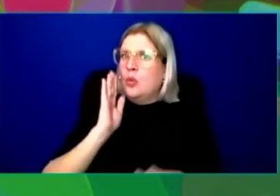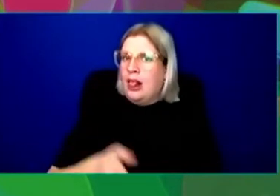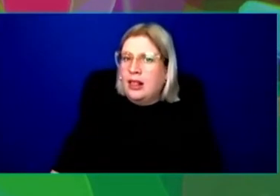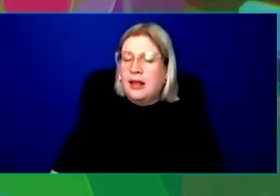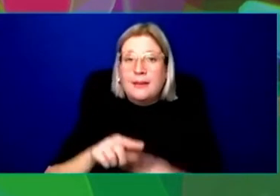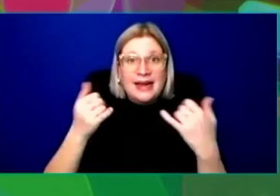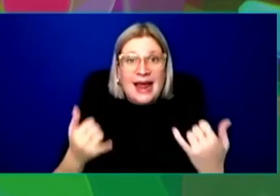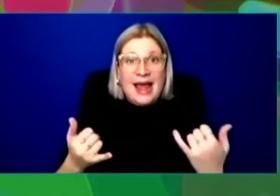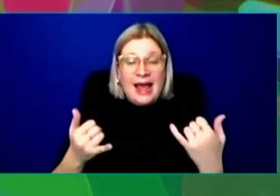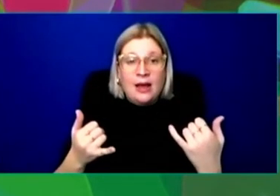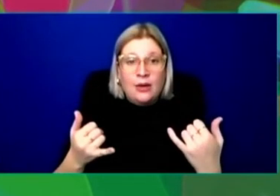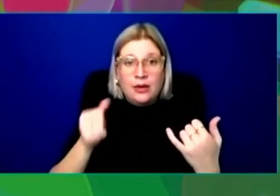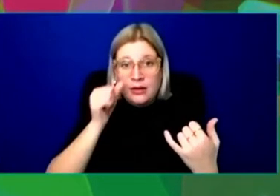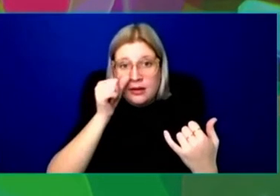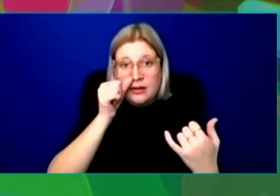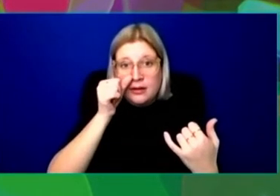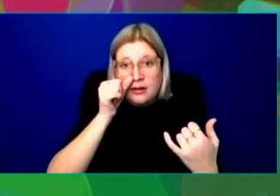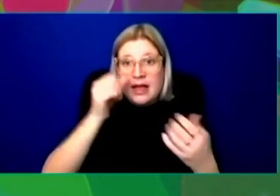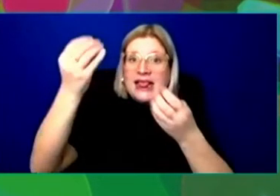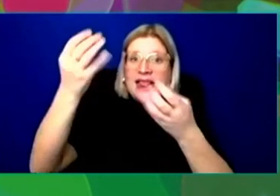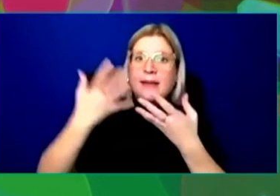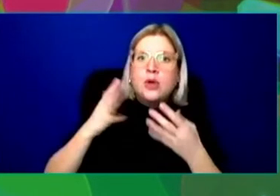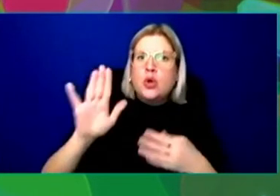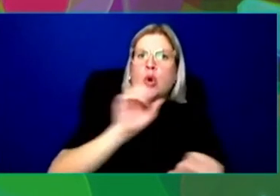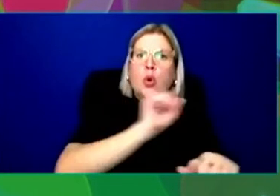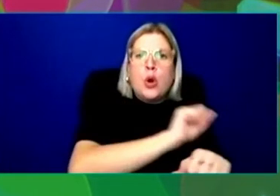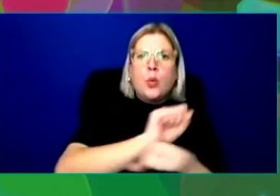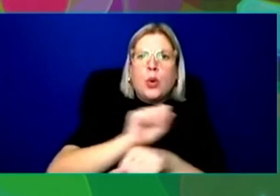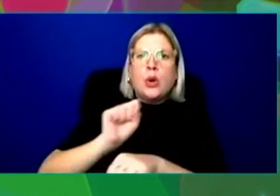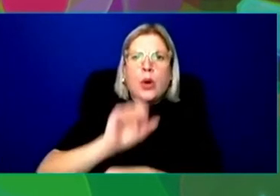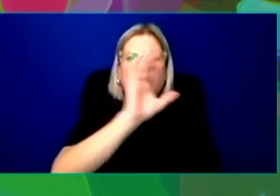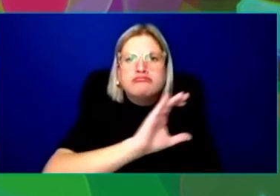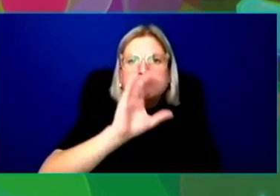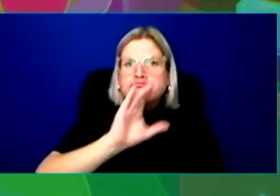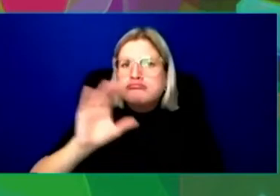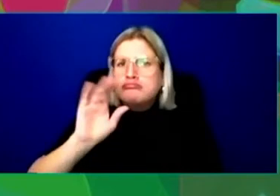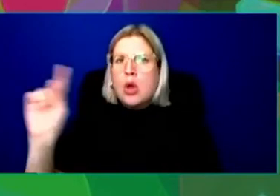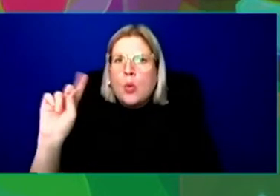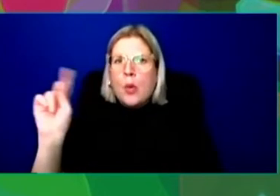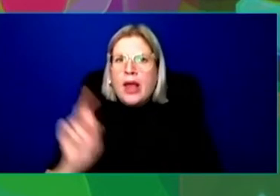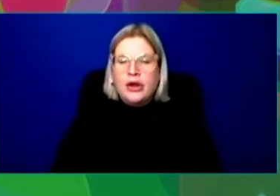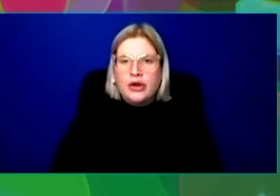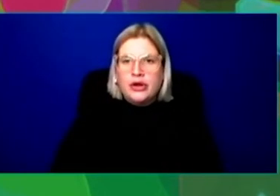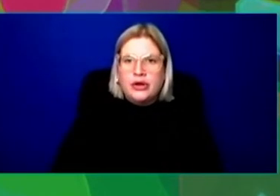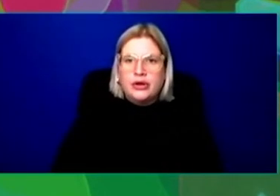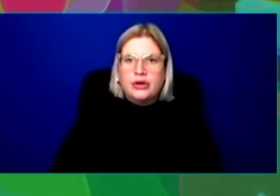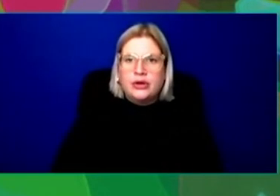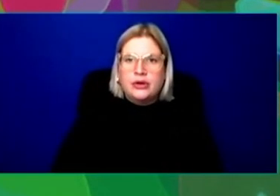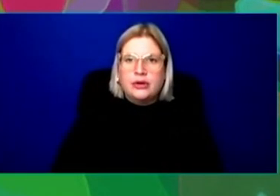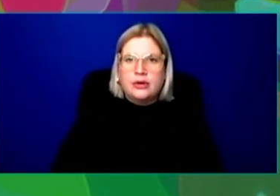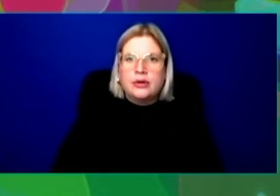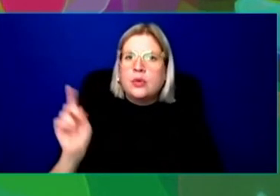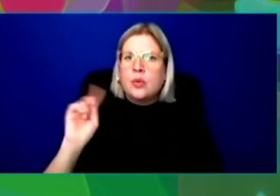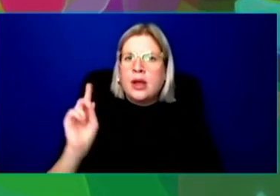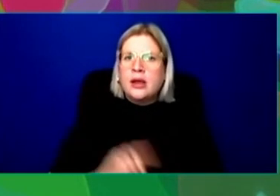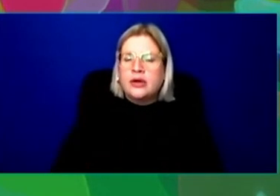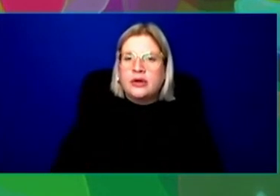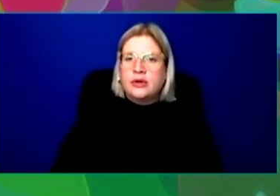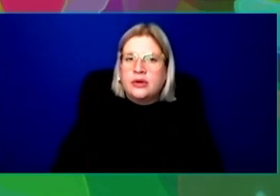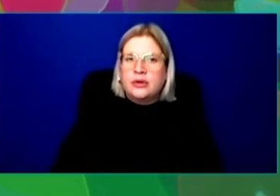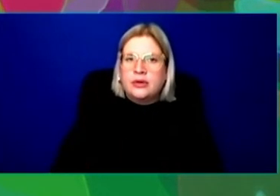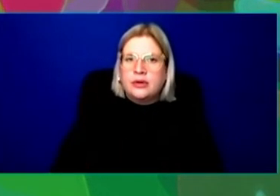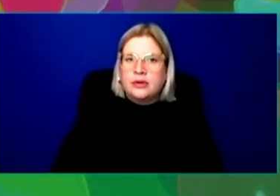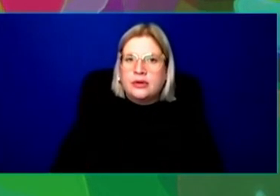can you all let us know where to find your work, where to find you, if we can follow you on social media. If you're not on social media, it's all right. But let us know where we can find your work.